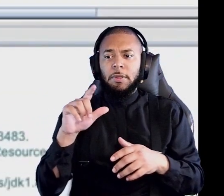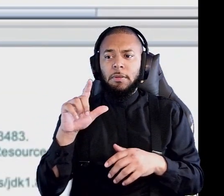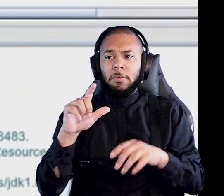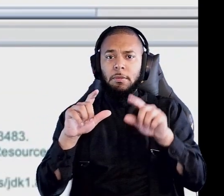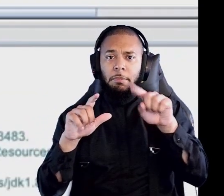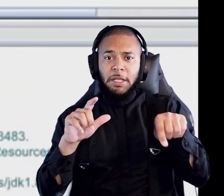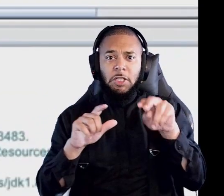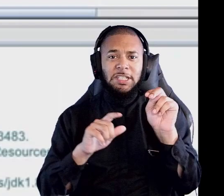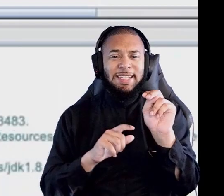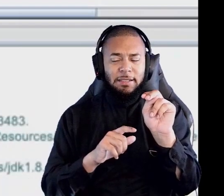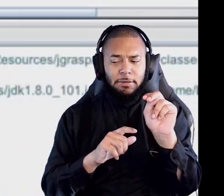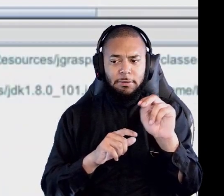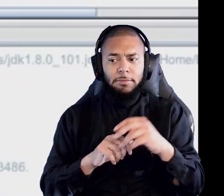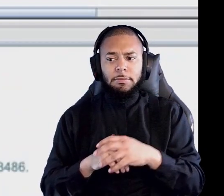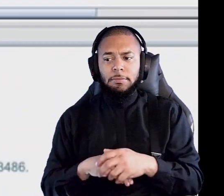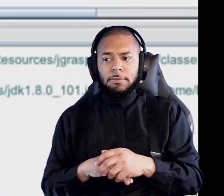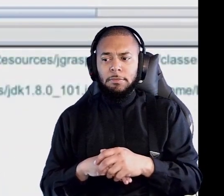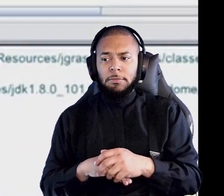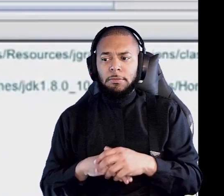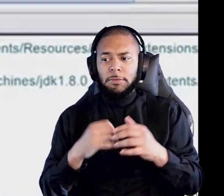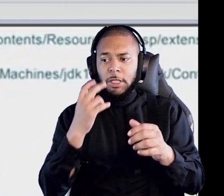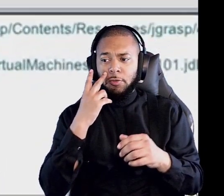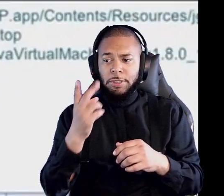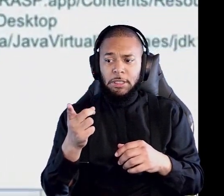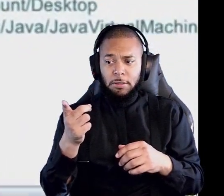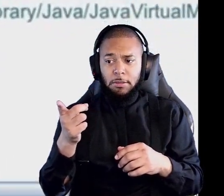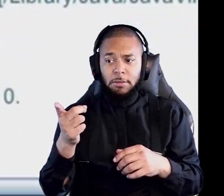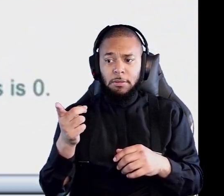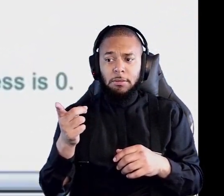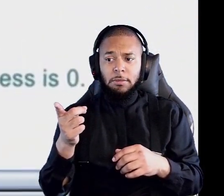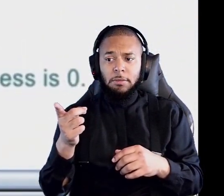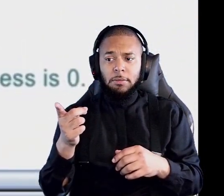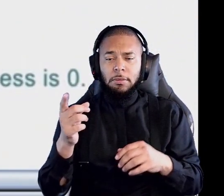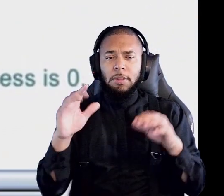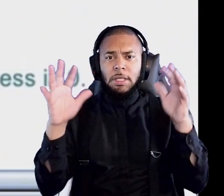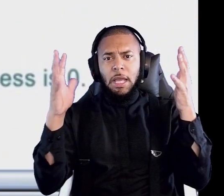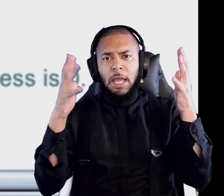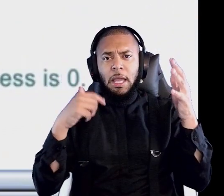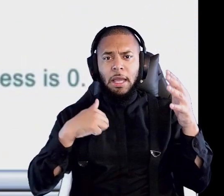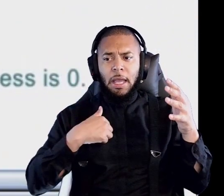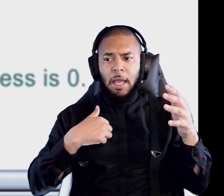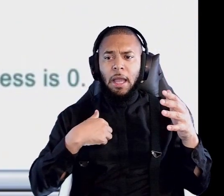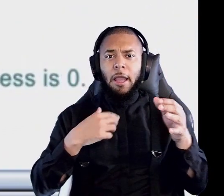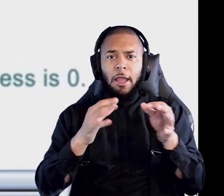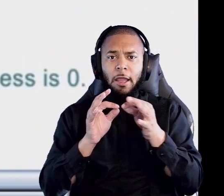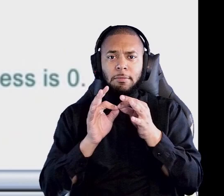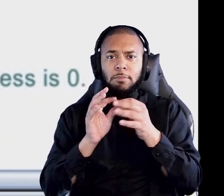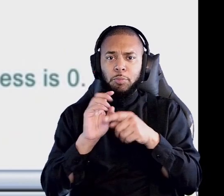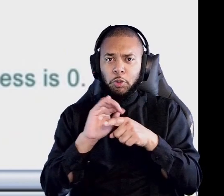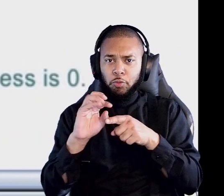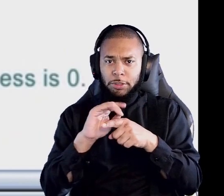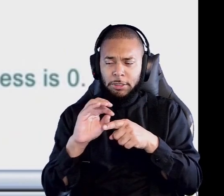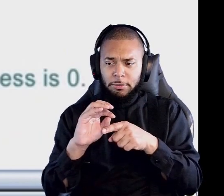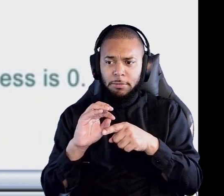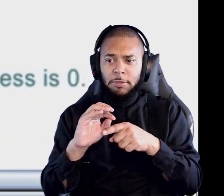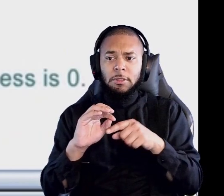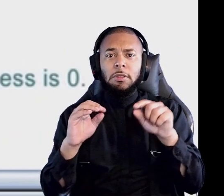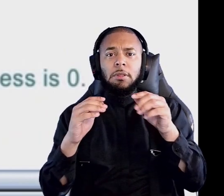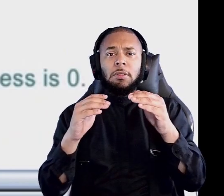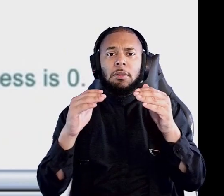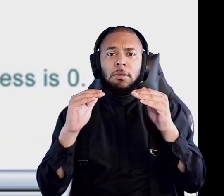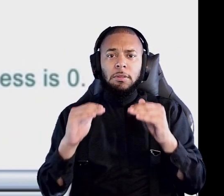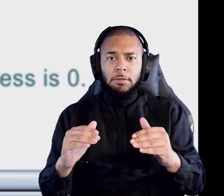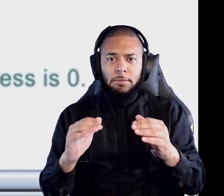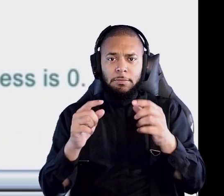it now, I have that whole yay I am programming line come up. It goes to a